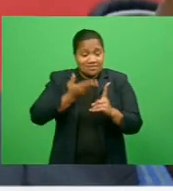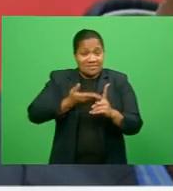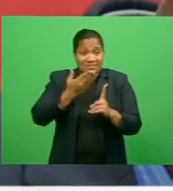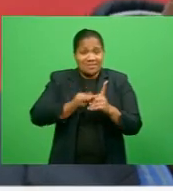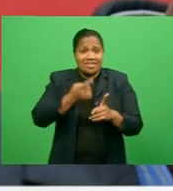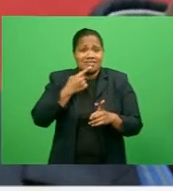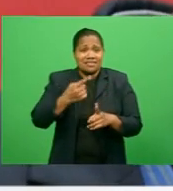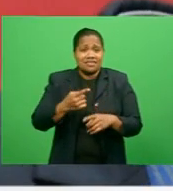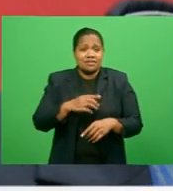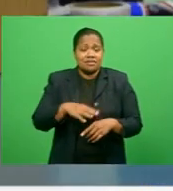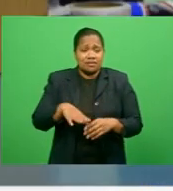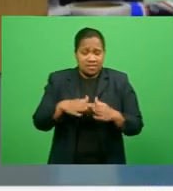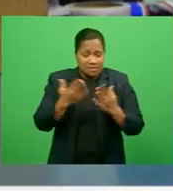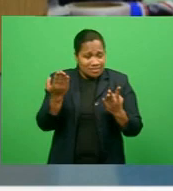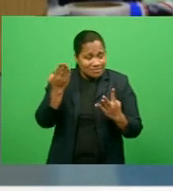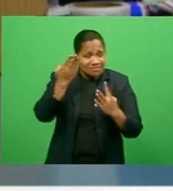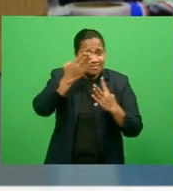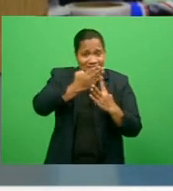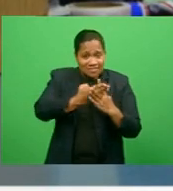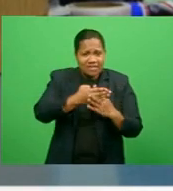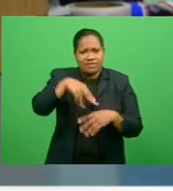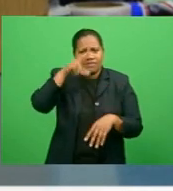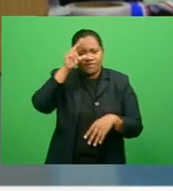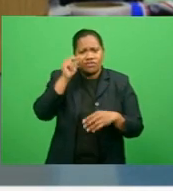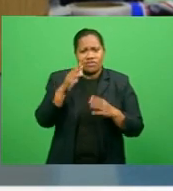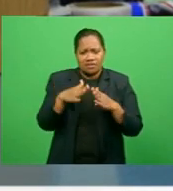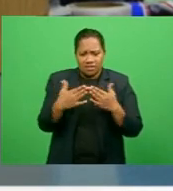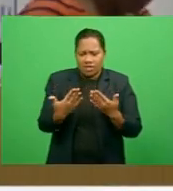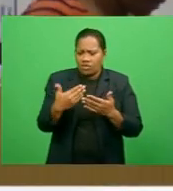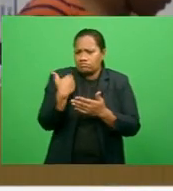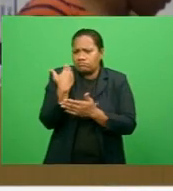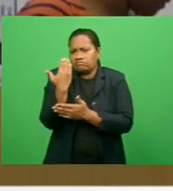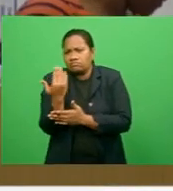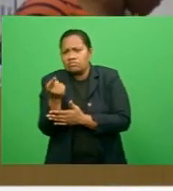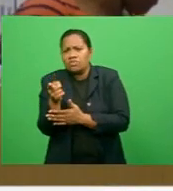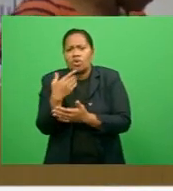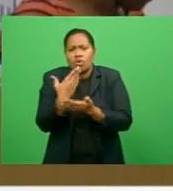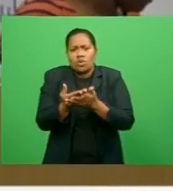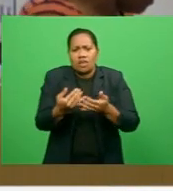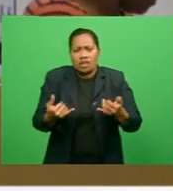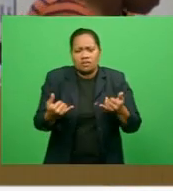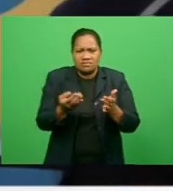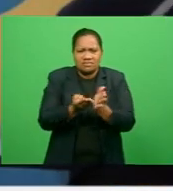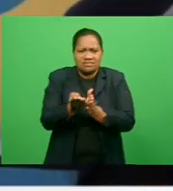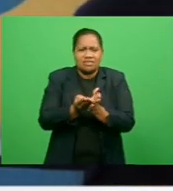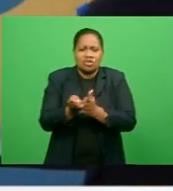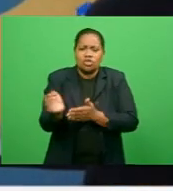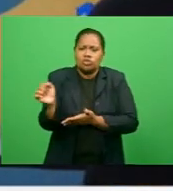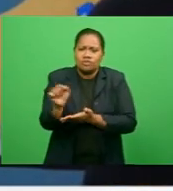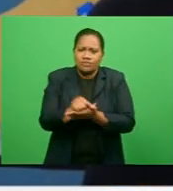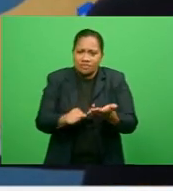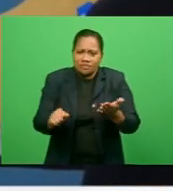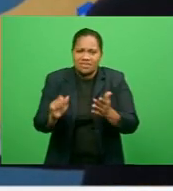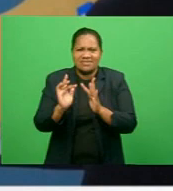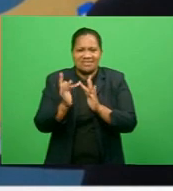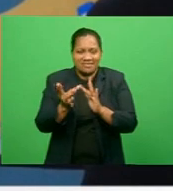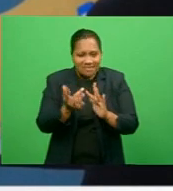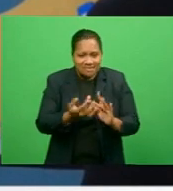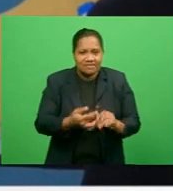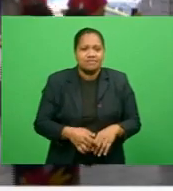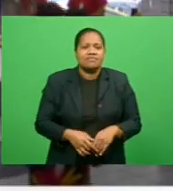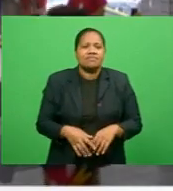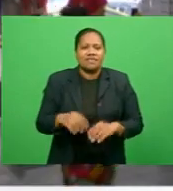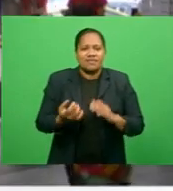says with the borders still closed, Fijians are relying more on online services for purchasing and mailing. He adds current